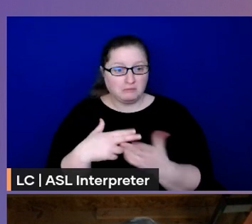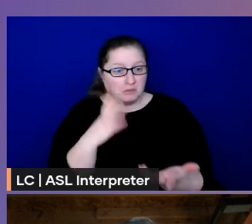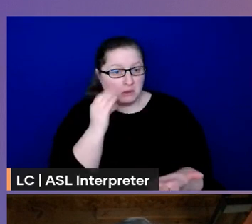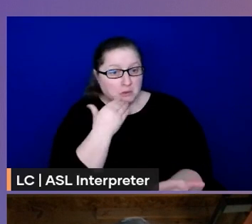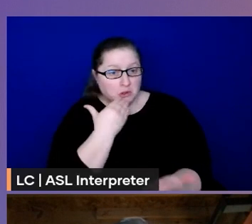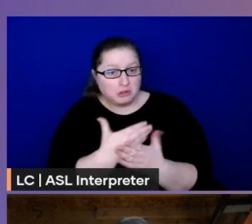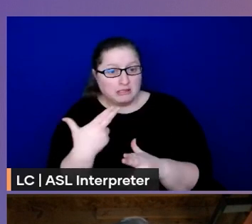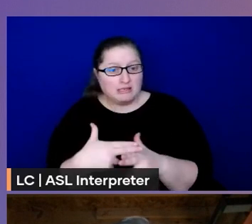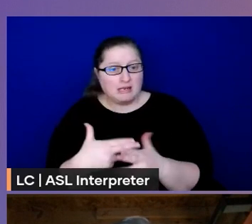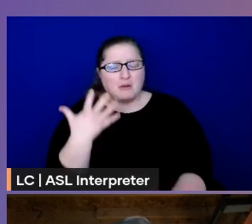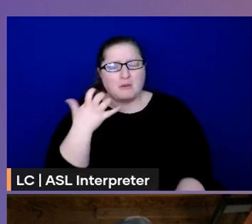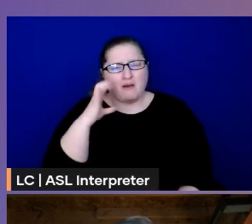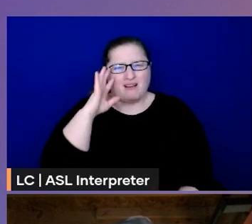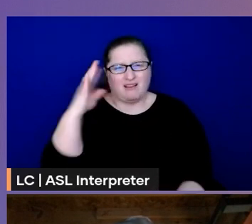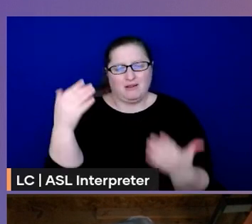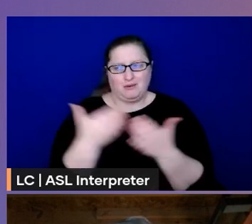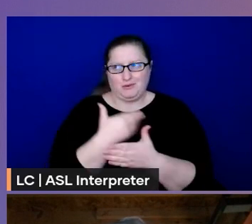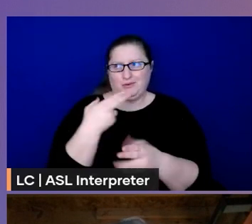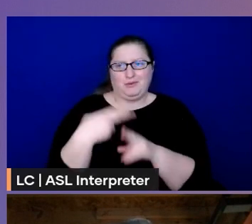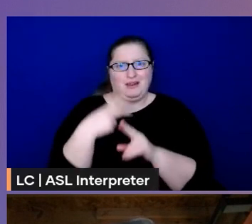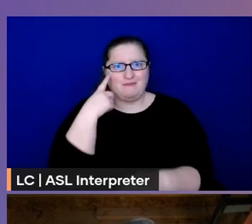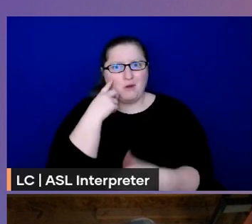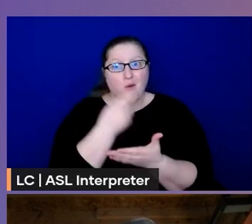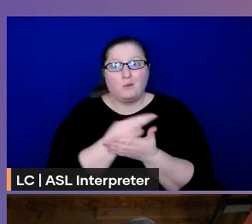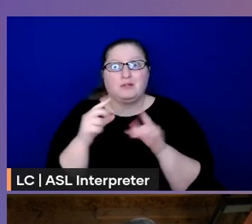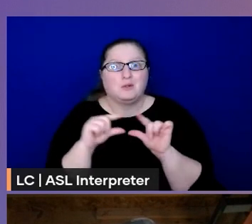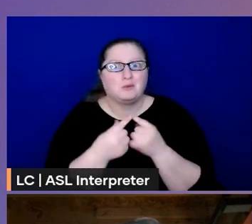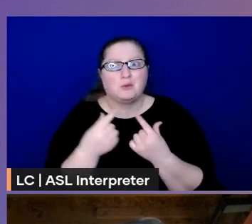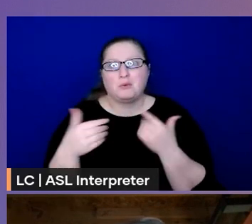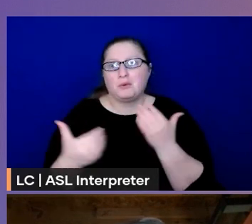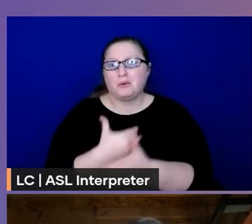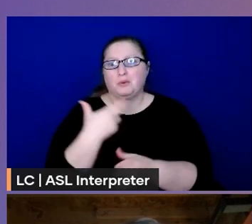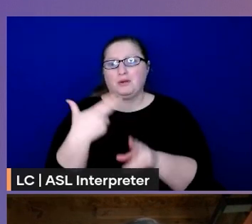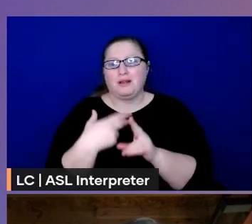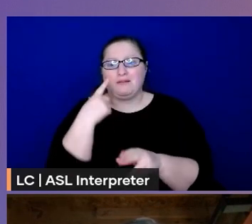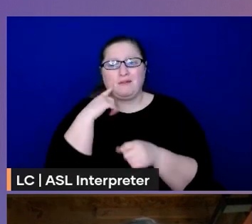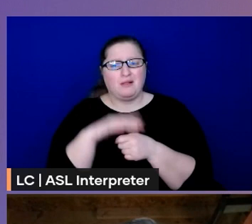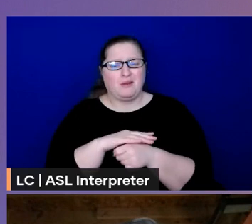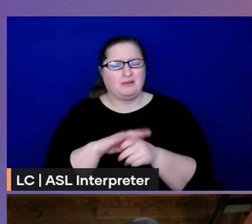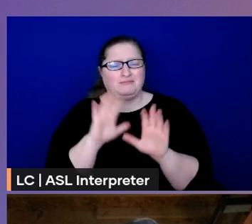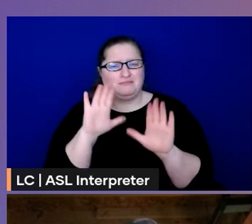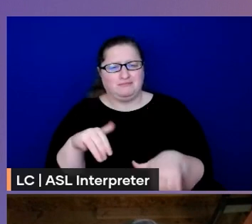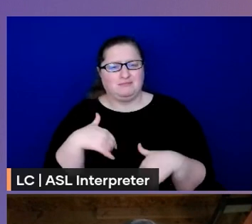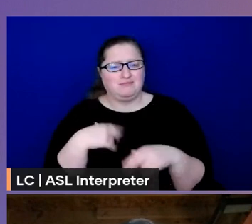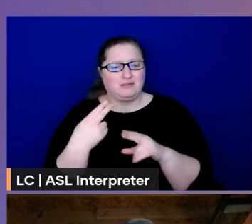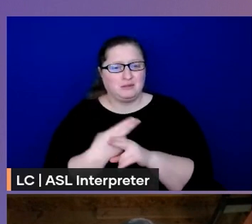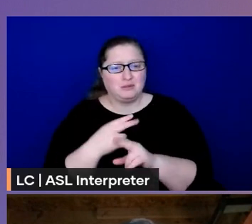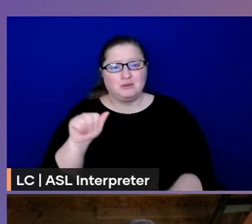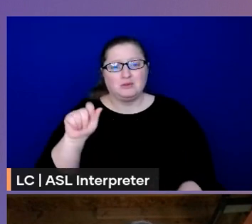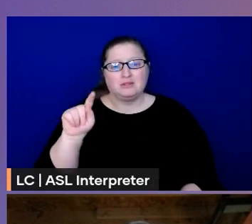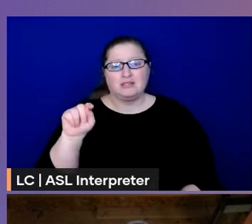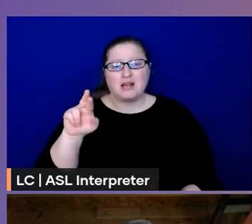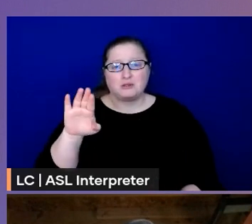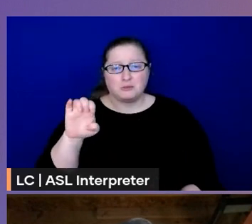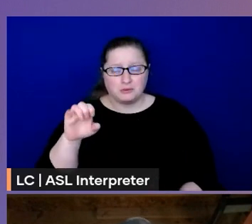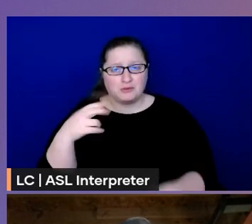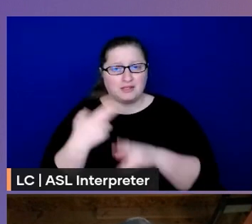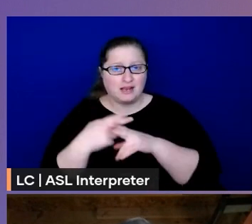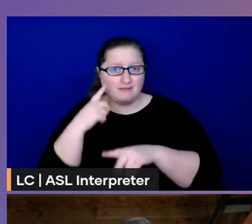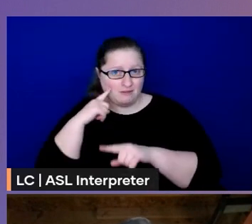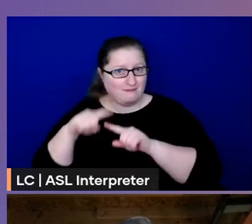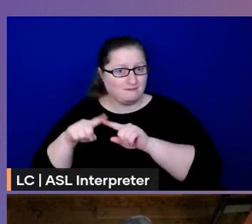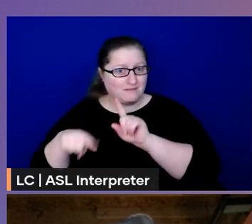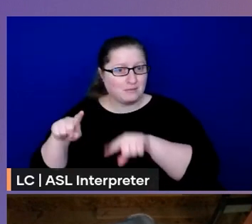why make up a new name for resource group or a new name for location? I just use the attribute name as a variable name so I can pull that into